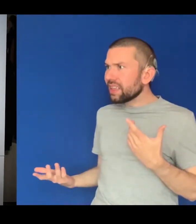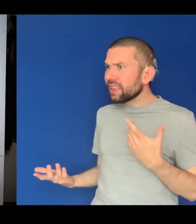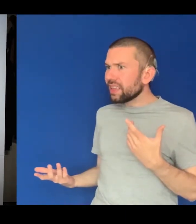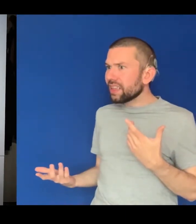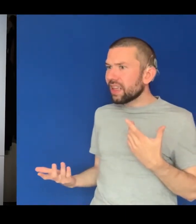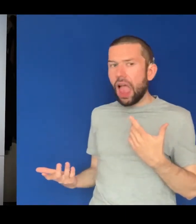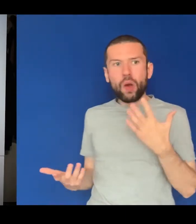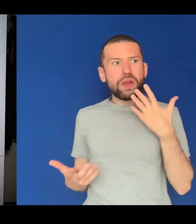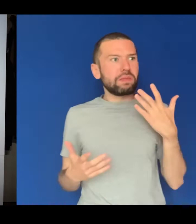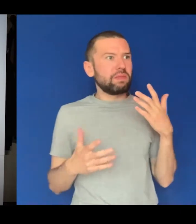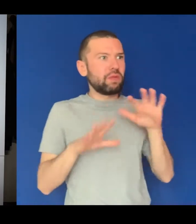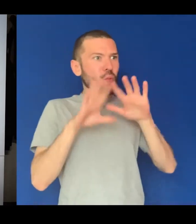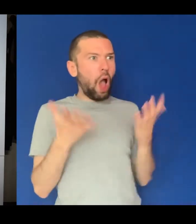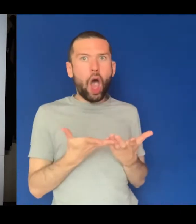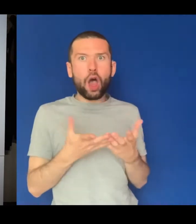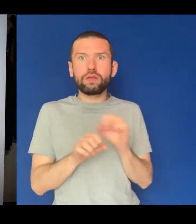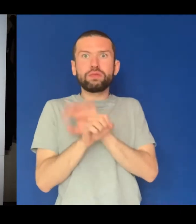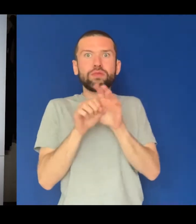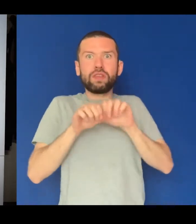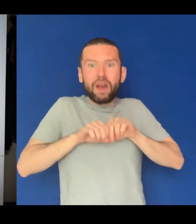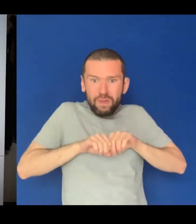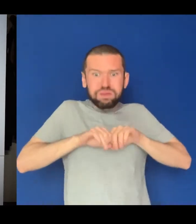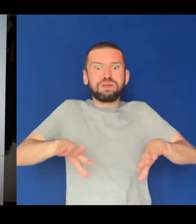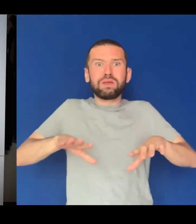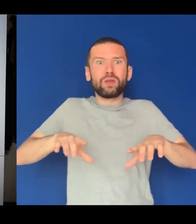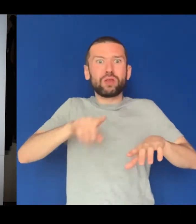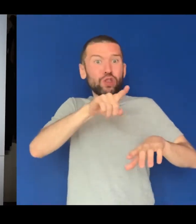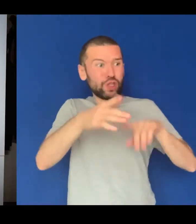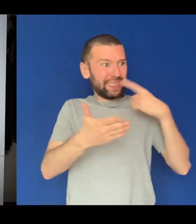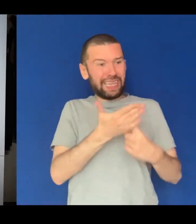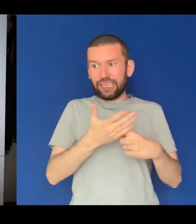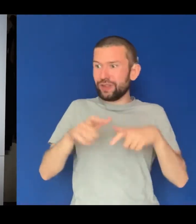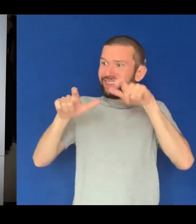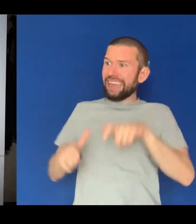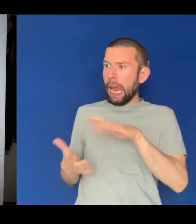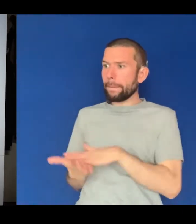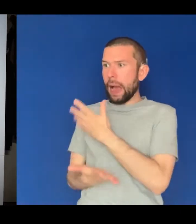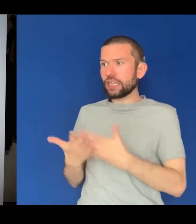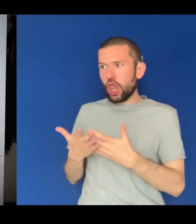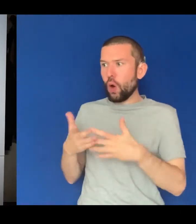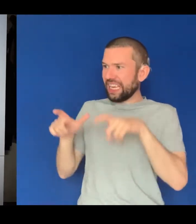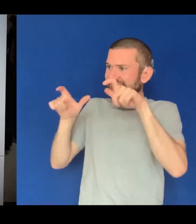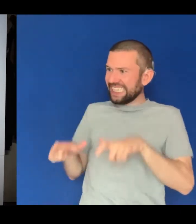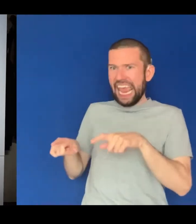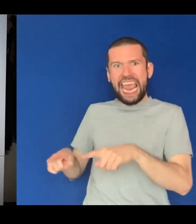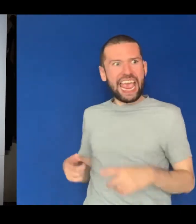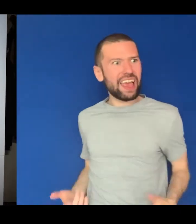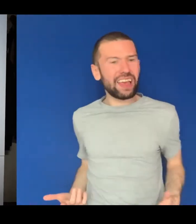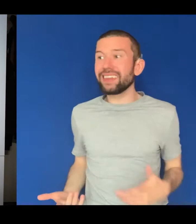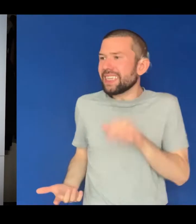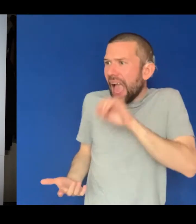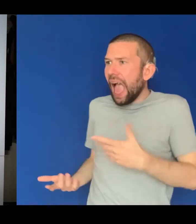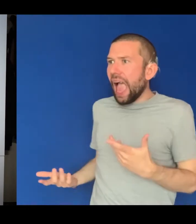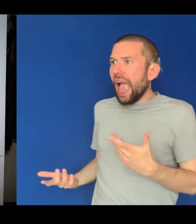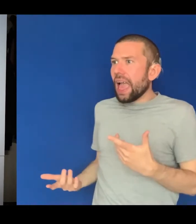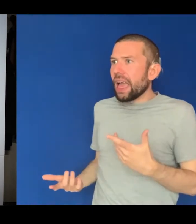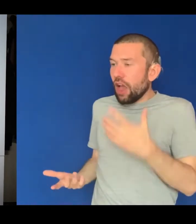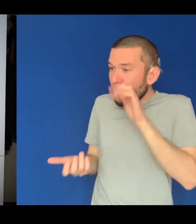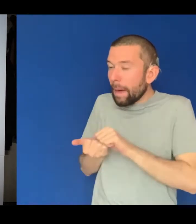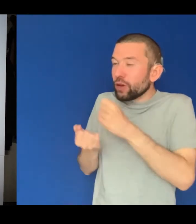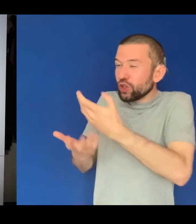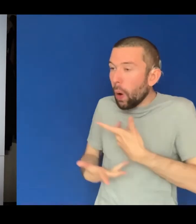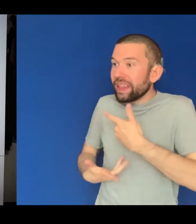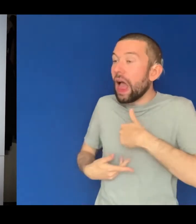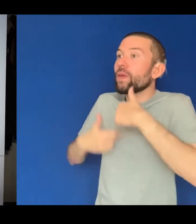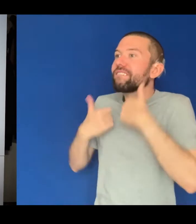remember. And when the world felt like it was on fire, you wanted to savour the ashes and stay in Barcelona. Well, yeah, and I remember you telling me that was